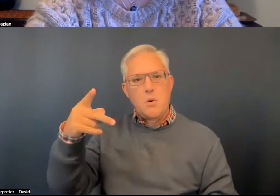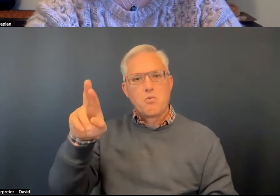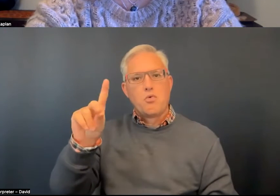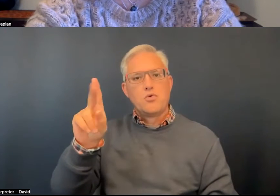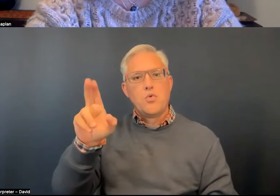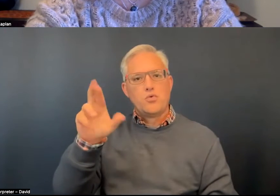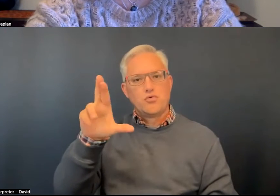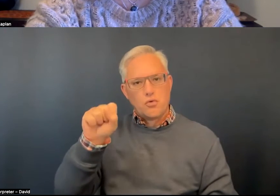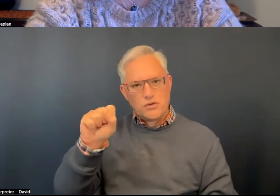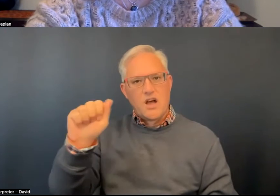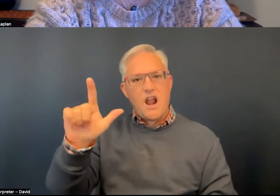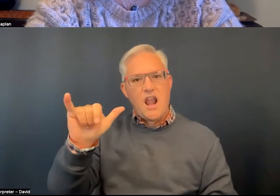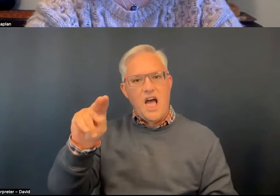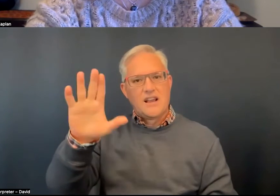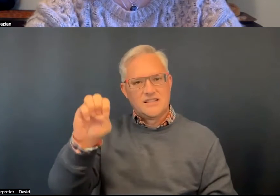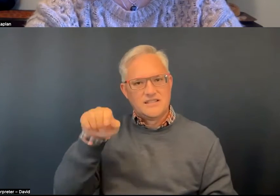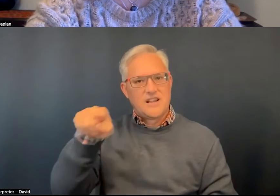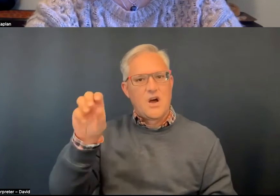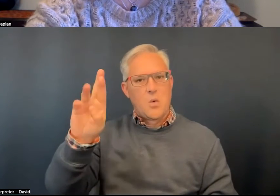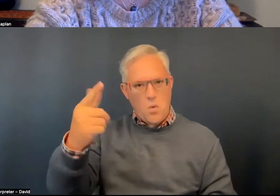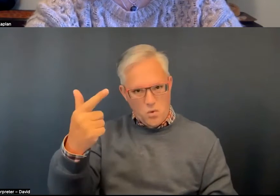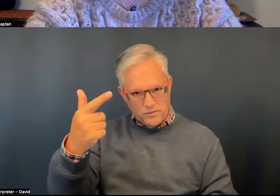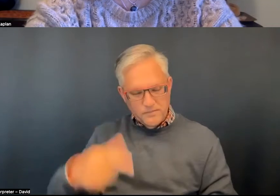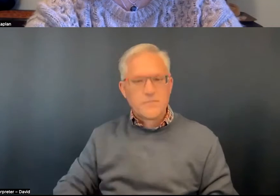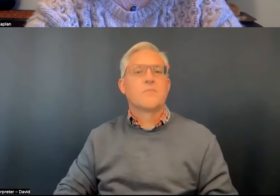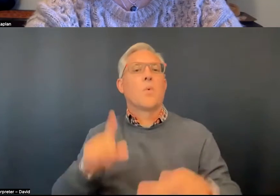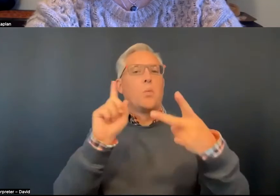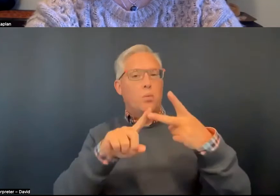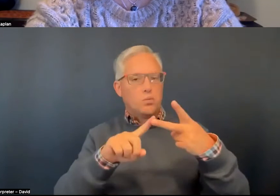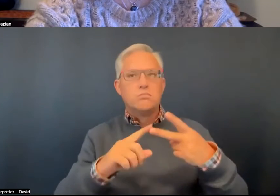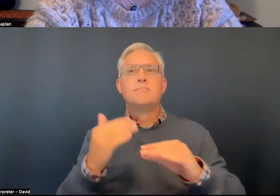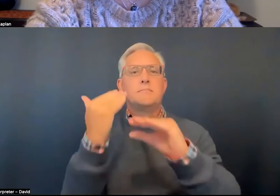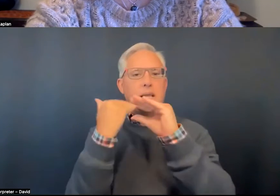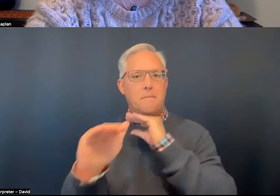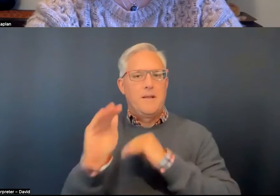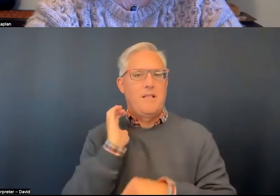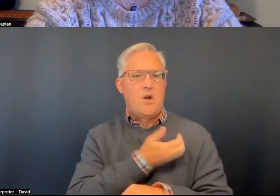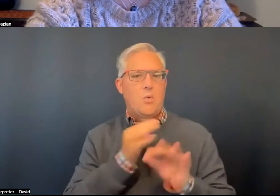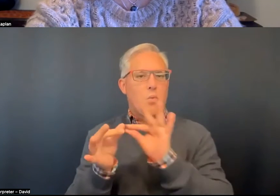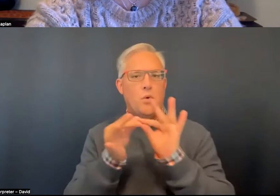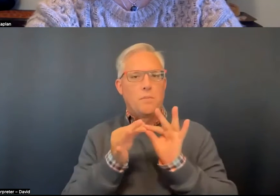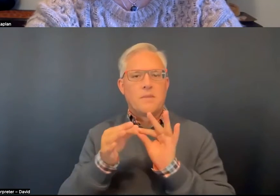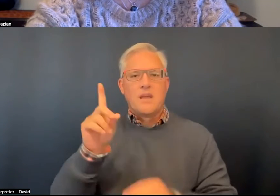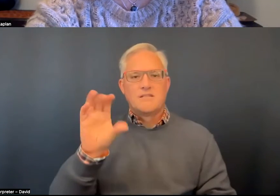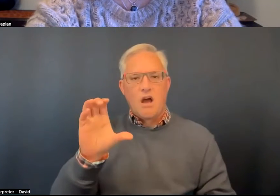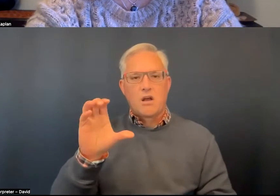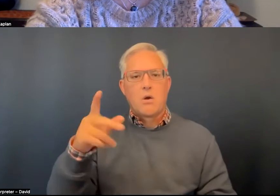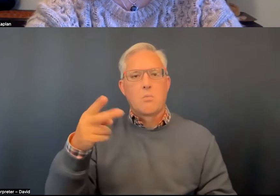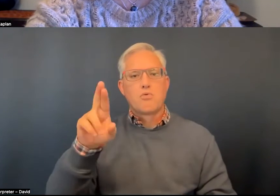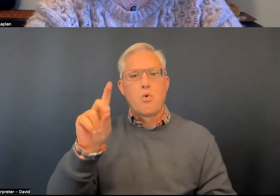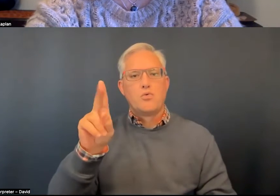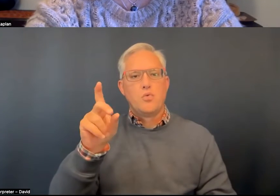documentaryproducersalliance.org, or you can always email our coordinator at